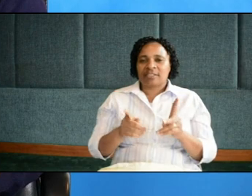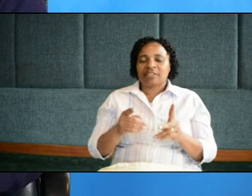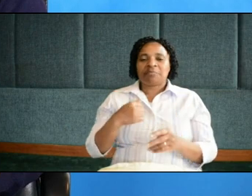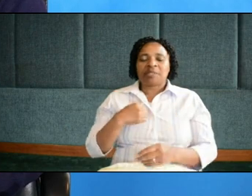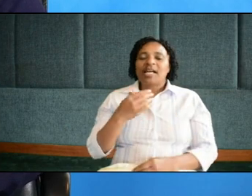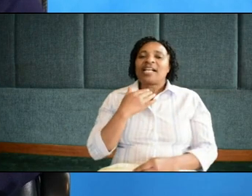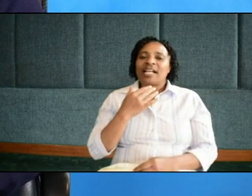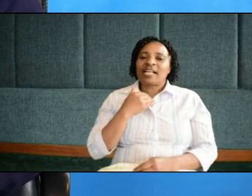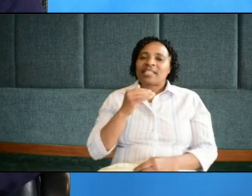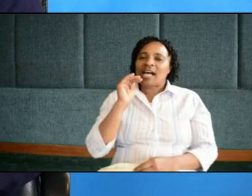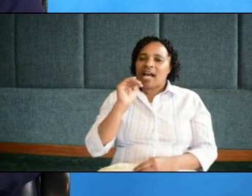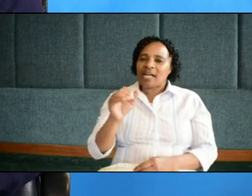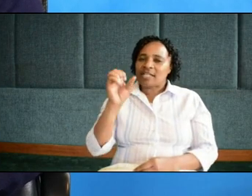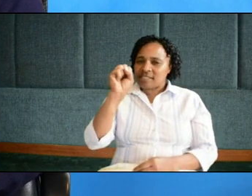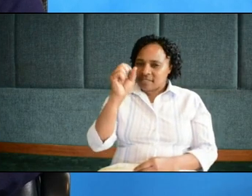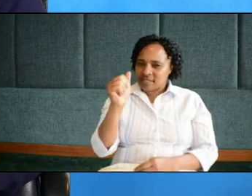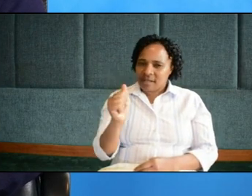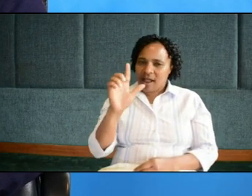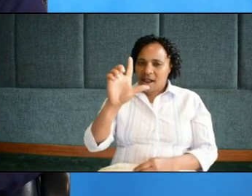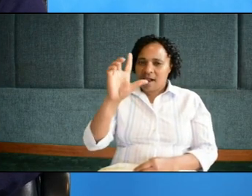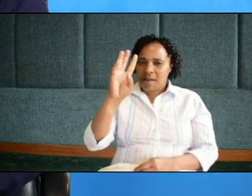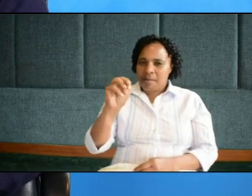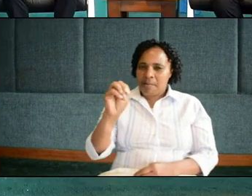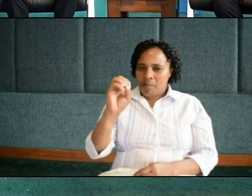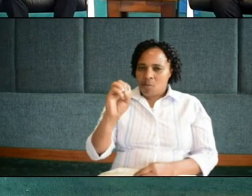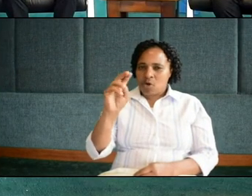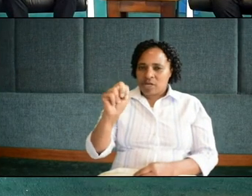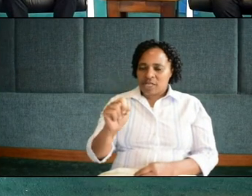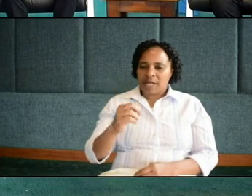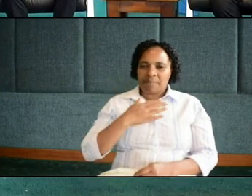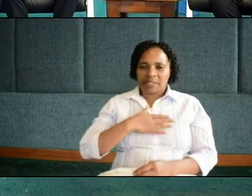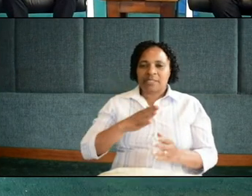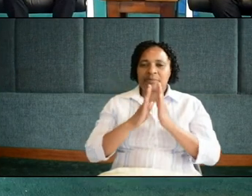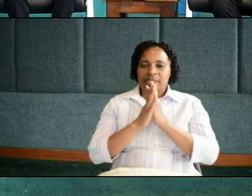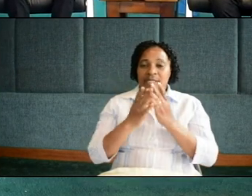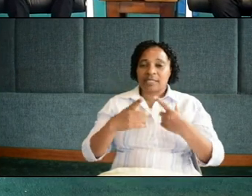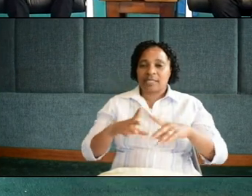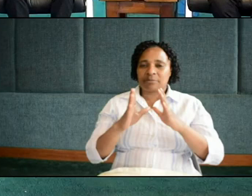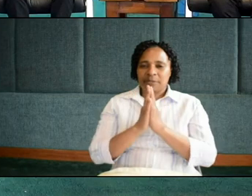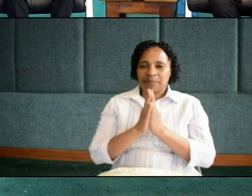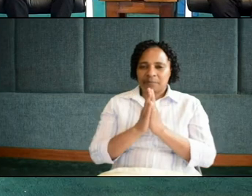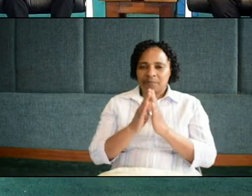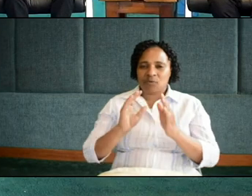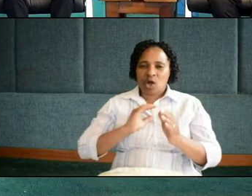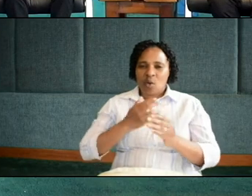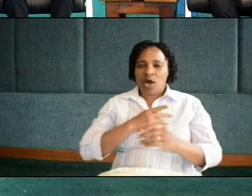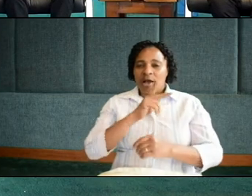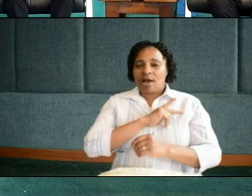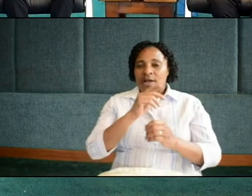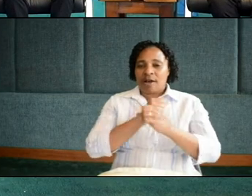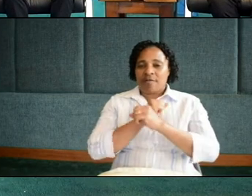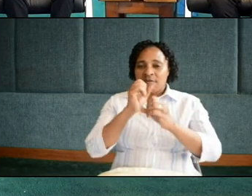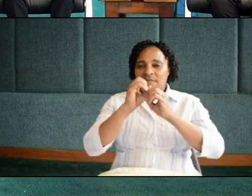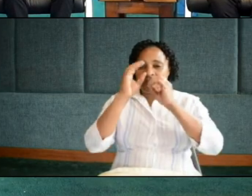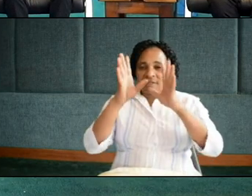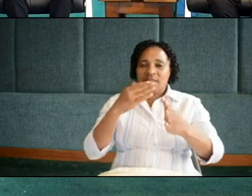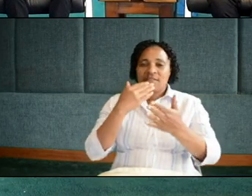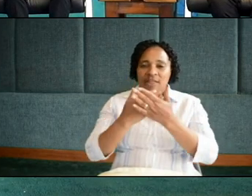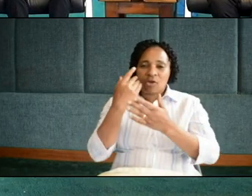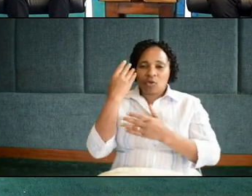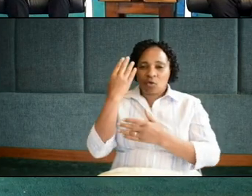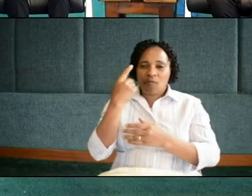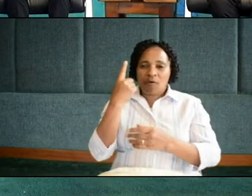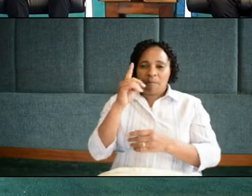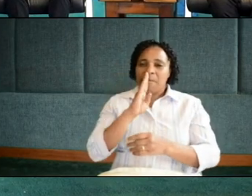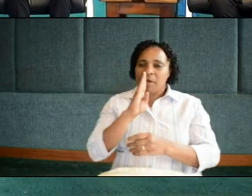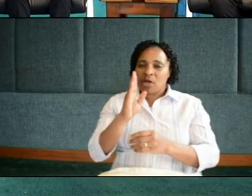to ask Salmon to please pray with us. Let's pray. Our kind and loving Father, thank you for being with us.